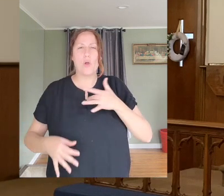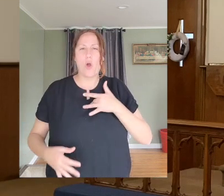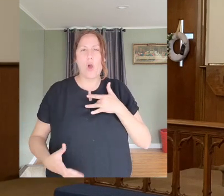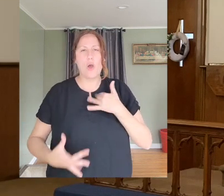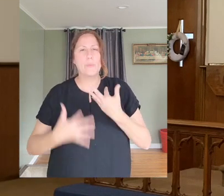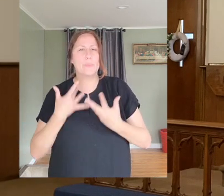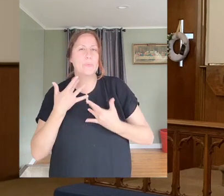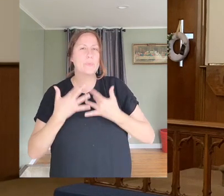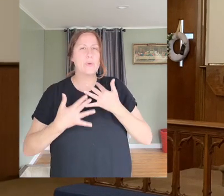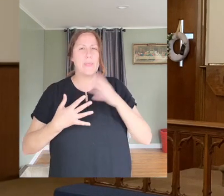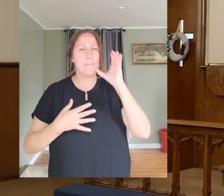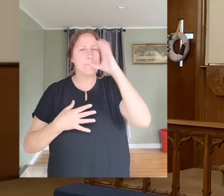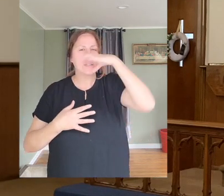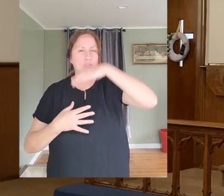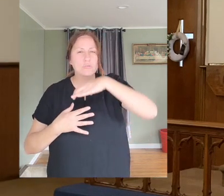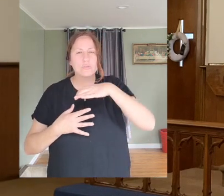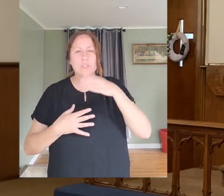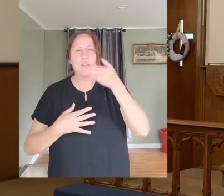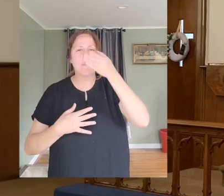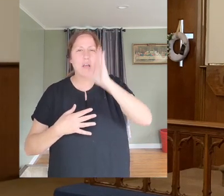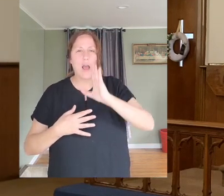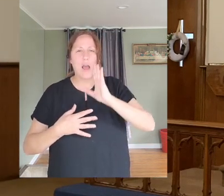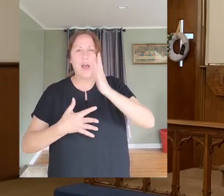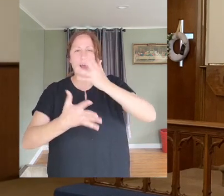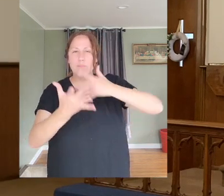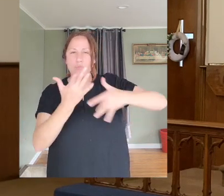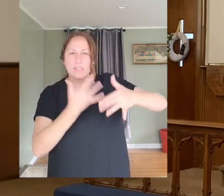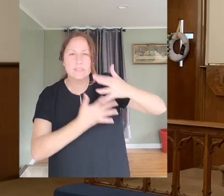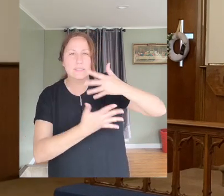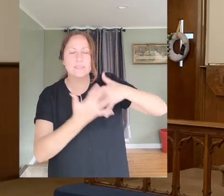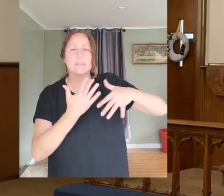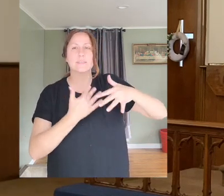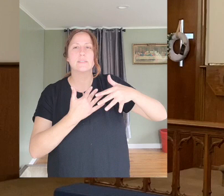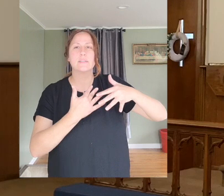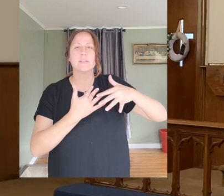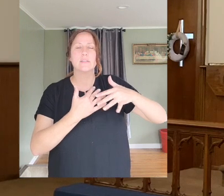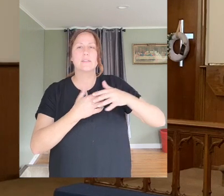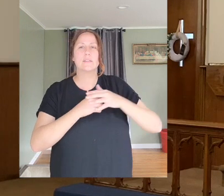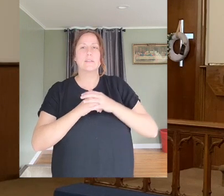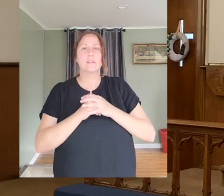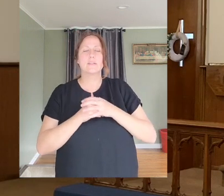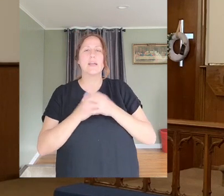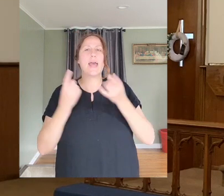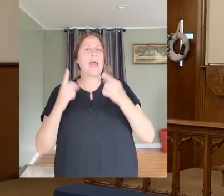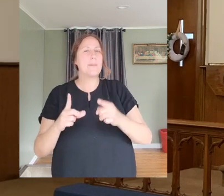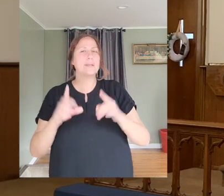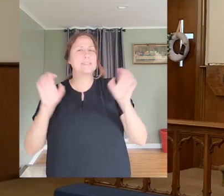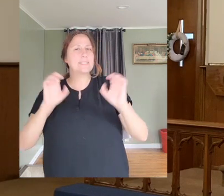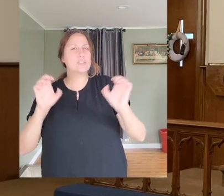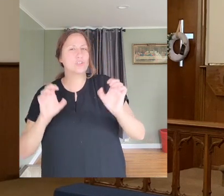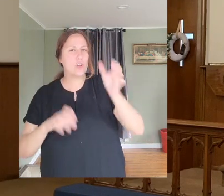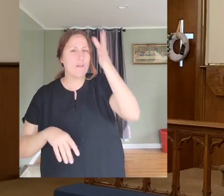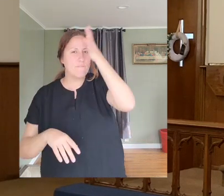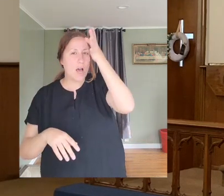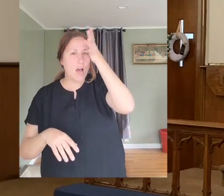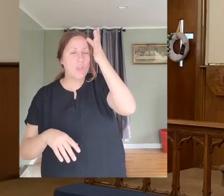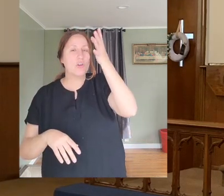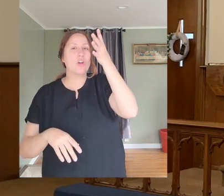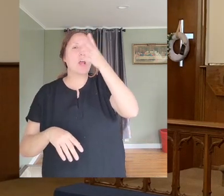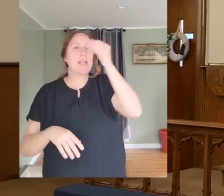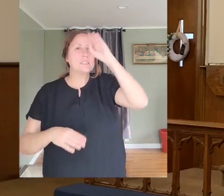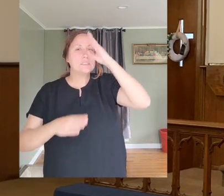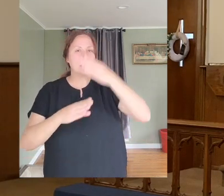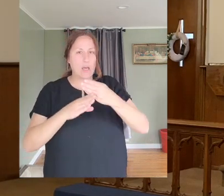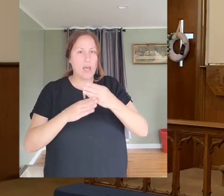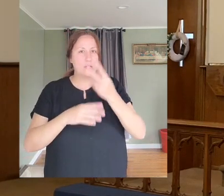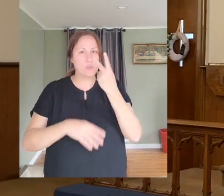God's presence. It's Easter Sunday. Two disciples, a father and a son, are on their way home to